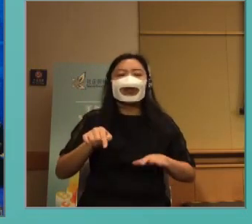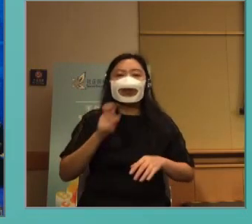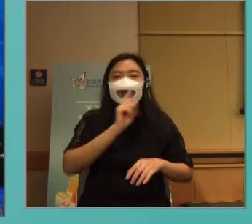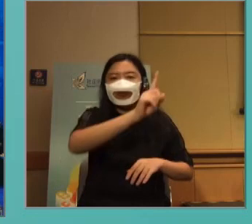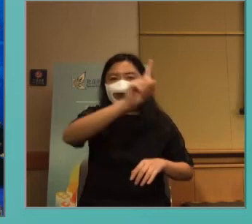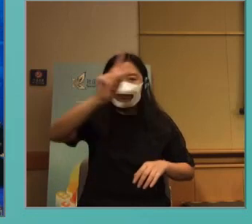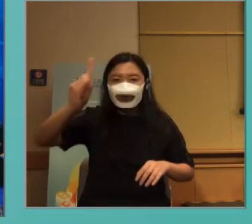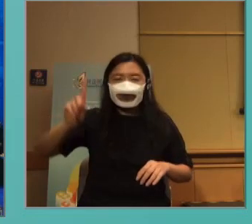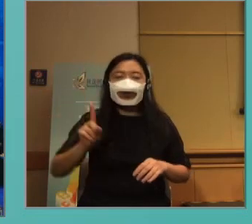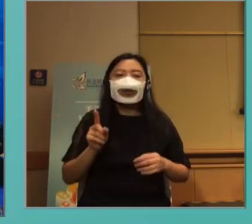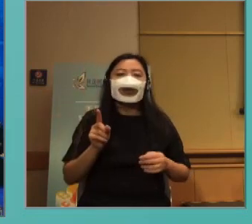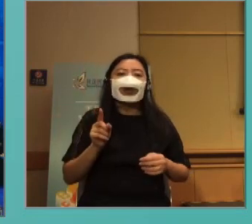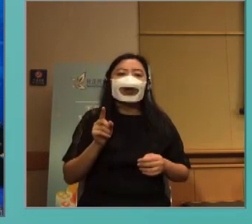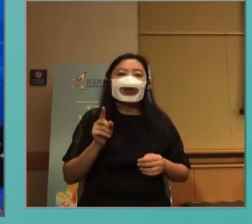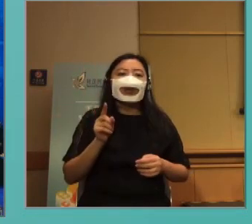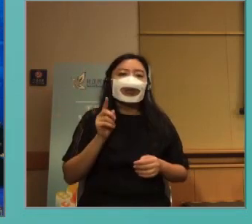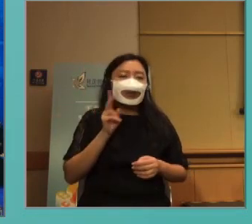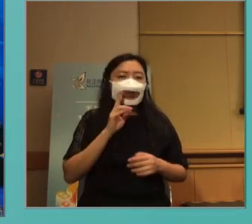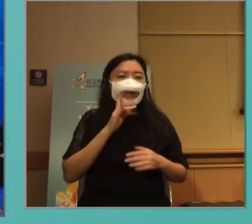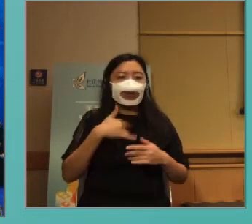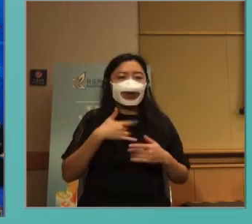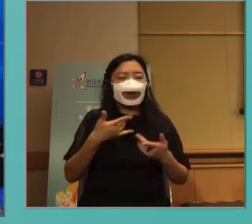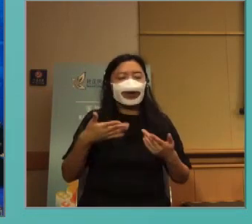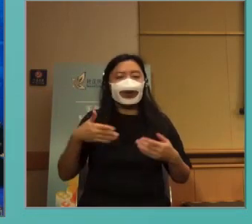NFT circuits. What is its